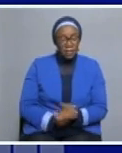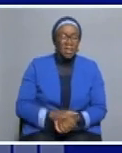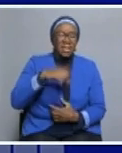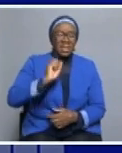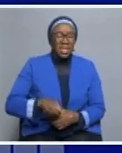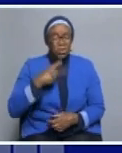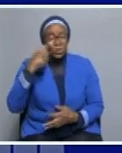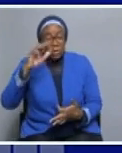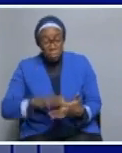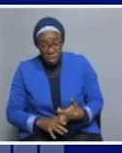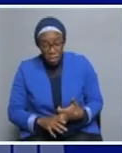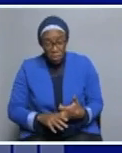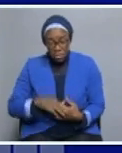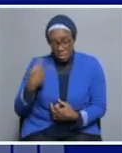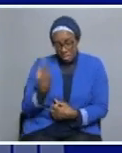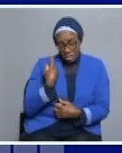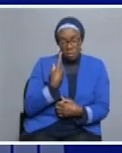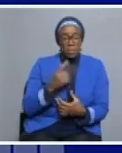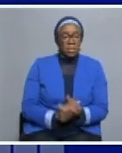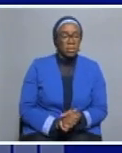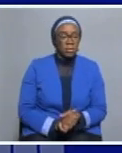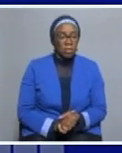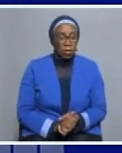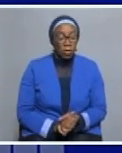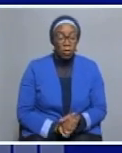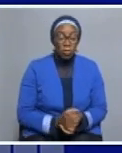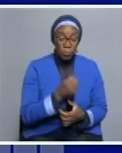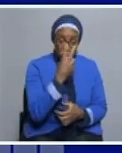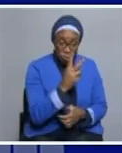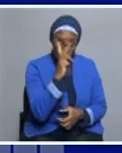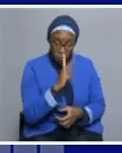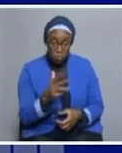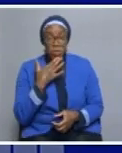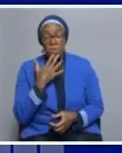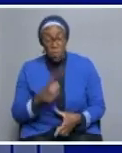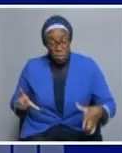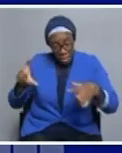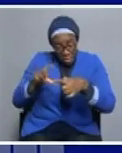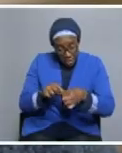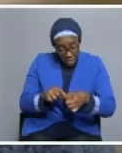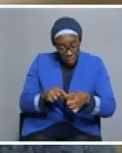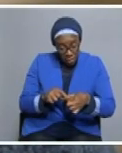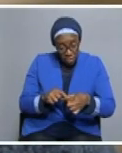the independence of the appointees when they are linked to the ruling party.